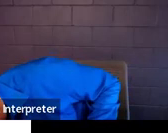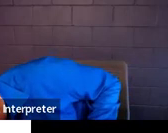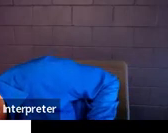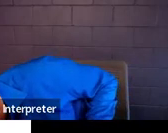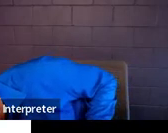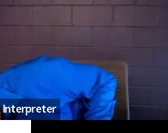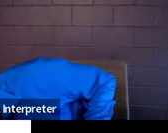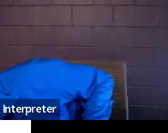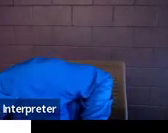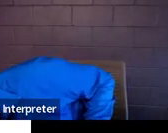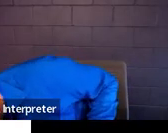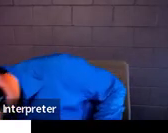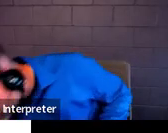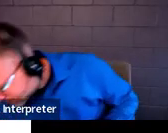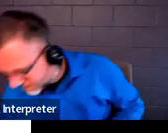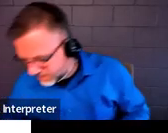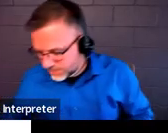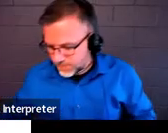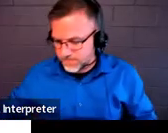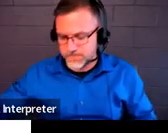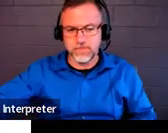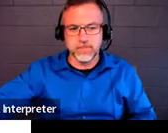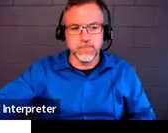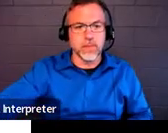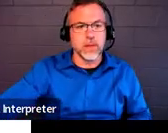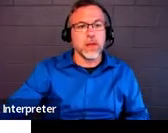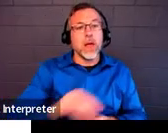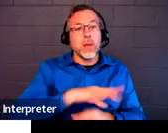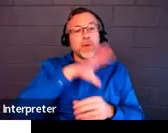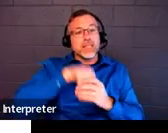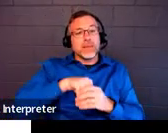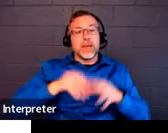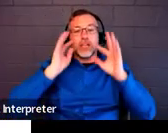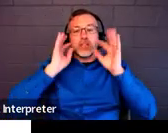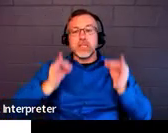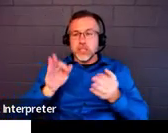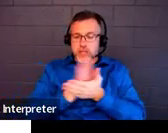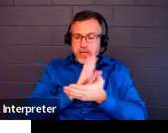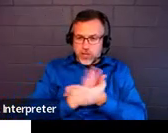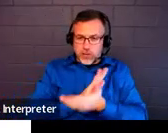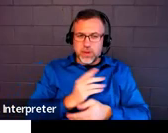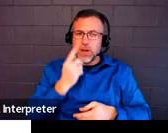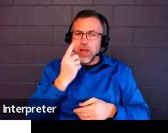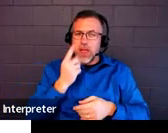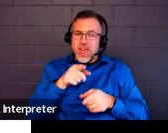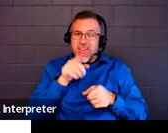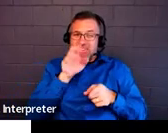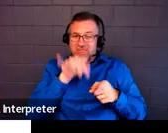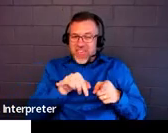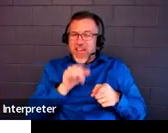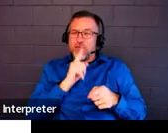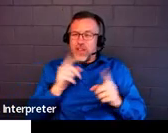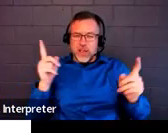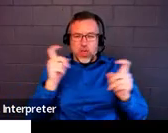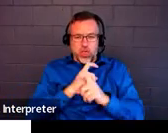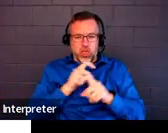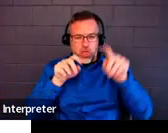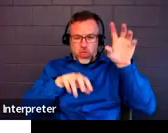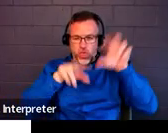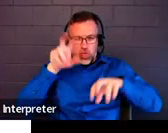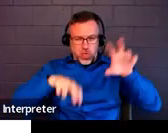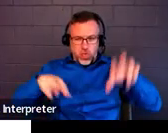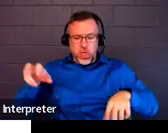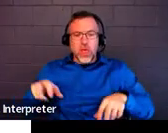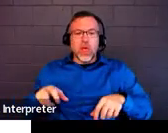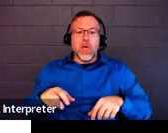document, and there is a version that's a little bit, I think, a little bit easier to look at as a visual that I'm